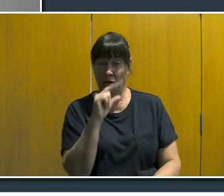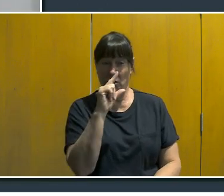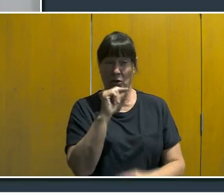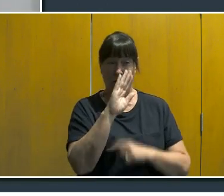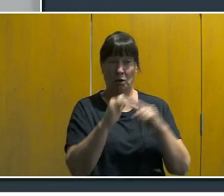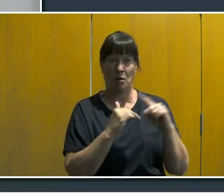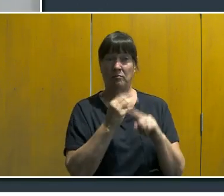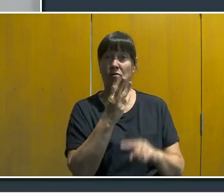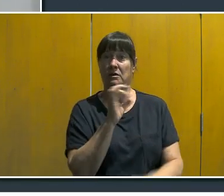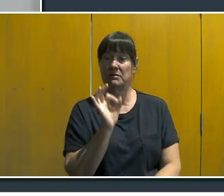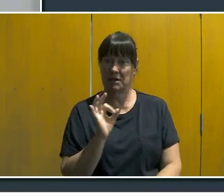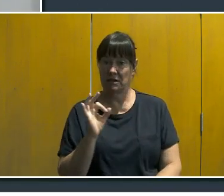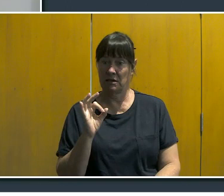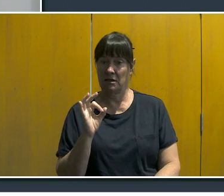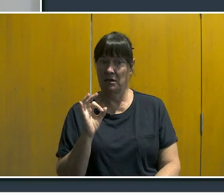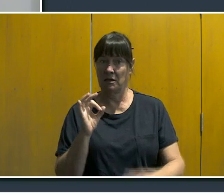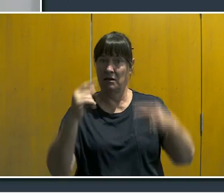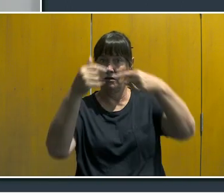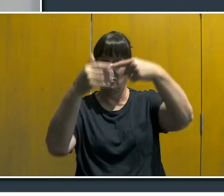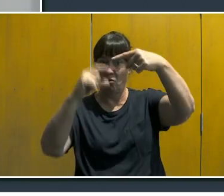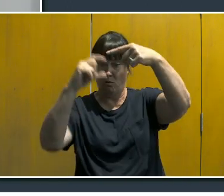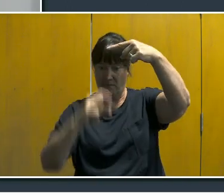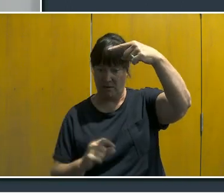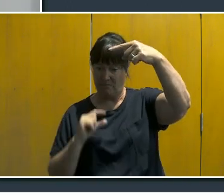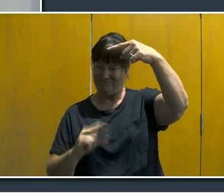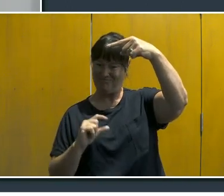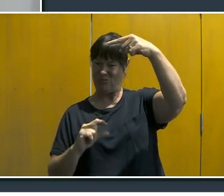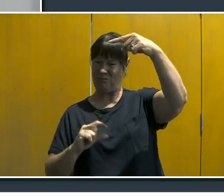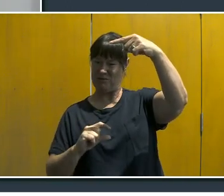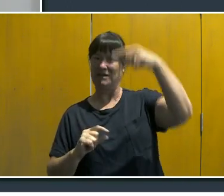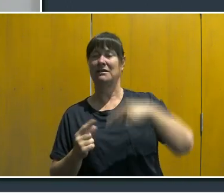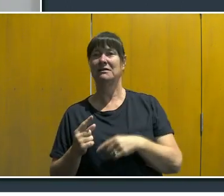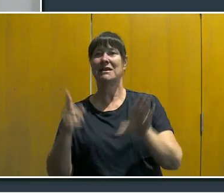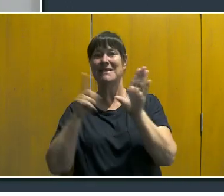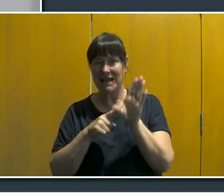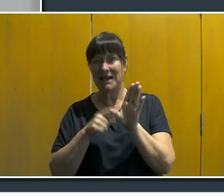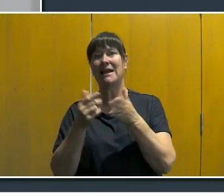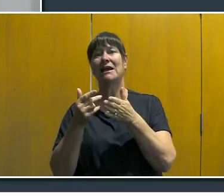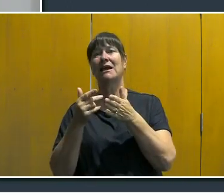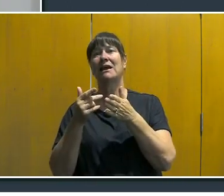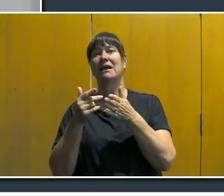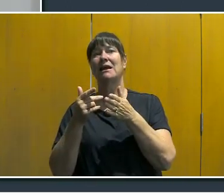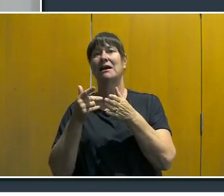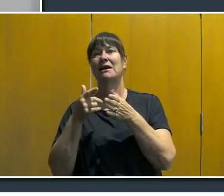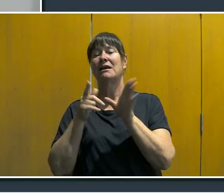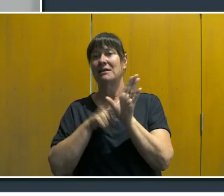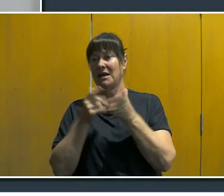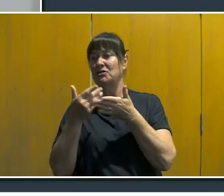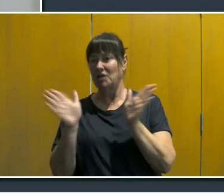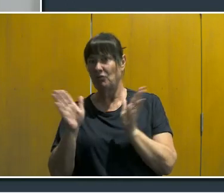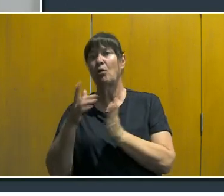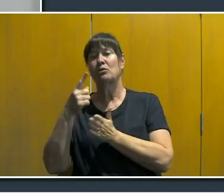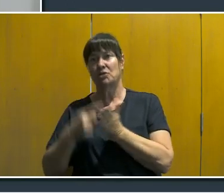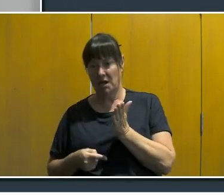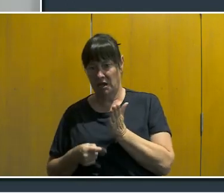of 30%, is the uniform general annual charge. So I just wanted to correct that statement, because what we're talking about is the